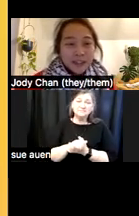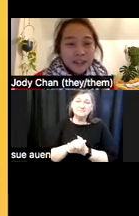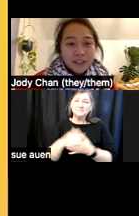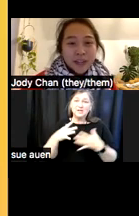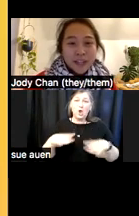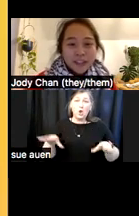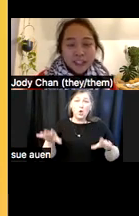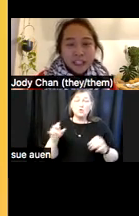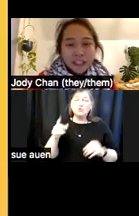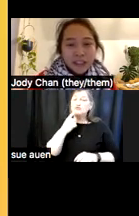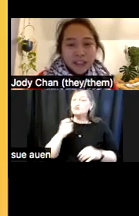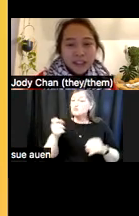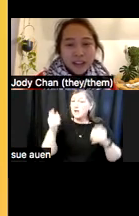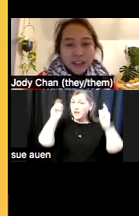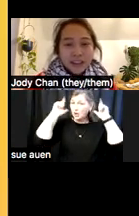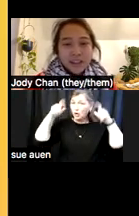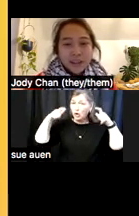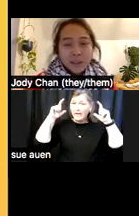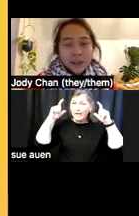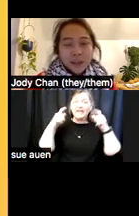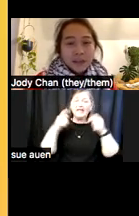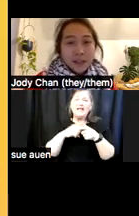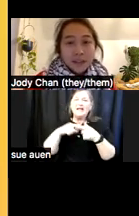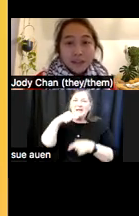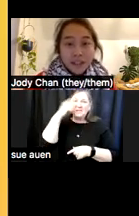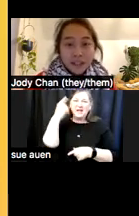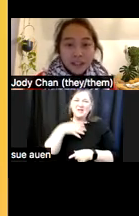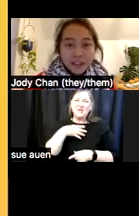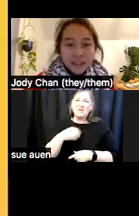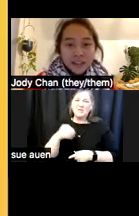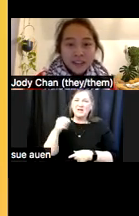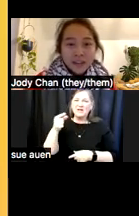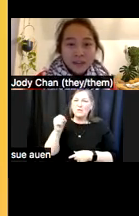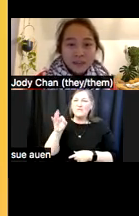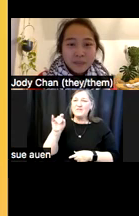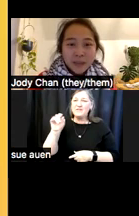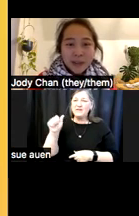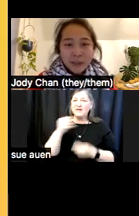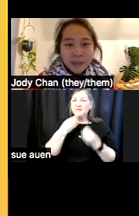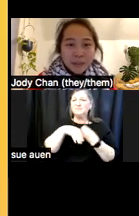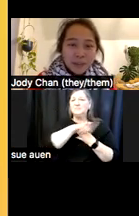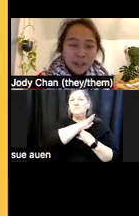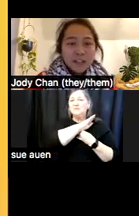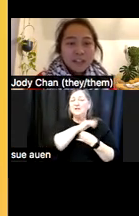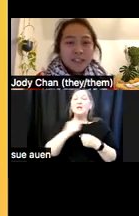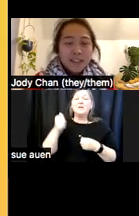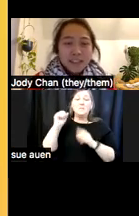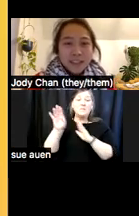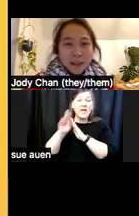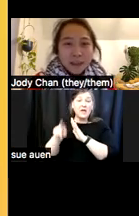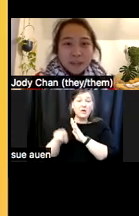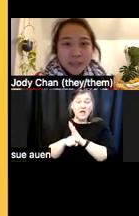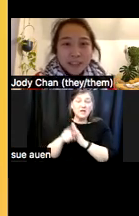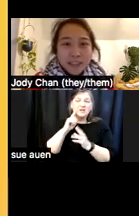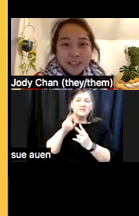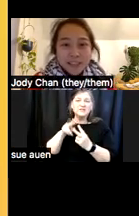wearing a red hoodie and a black and white keffiyeh. Behind me in my background, there's a